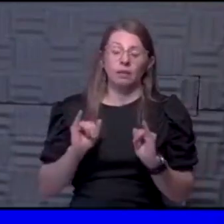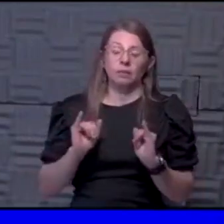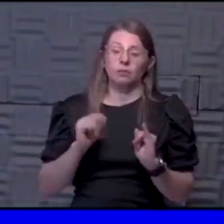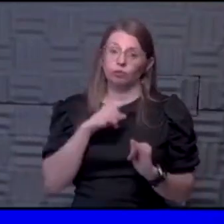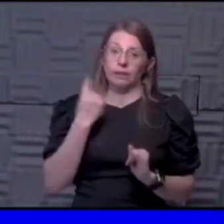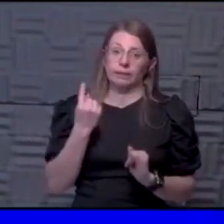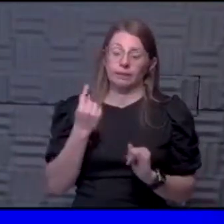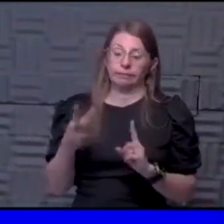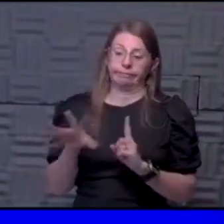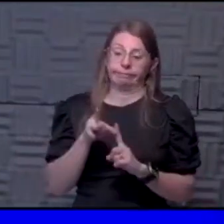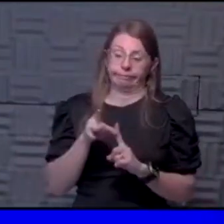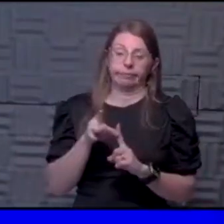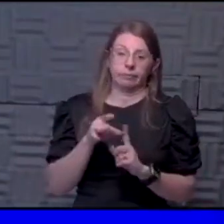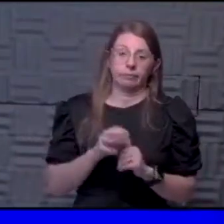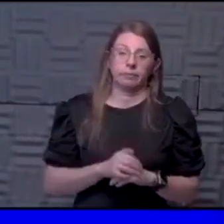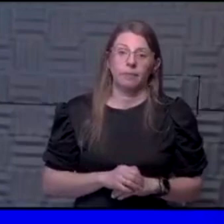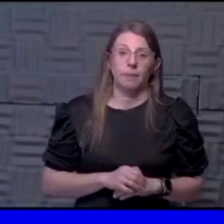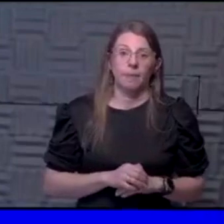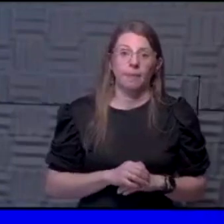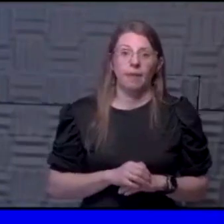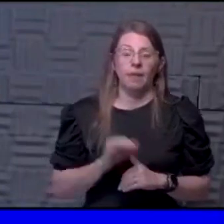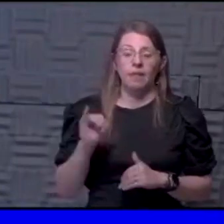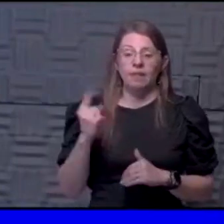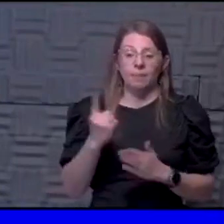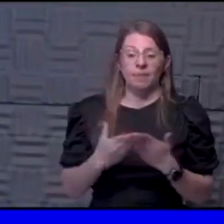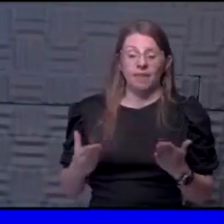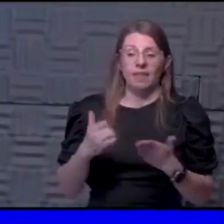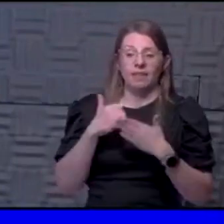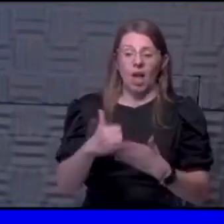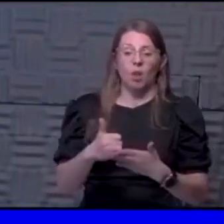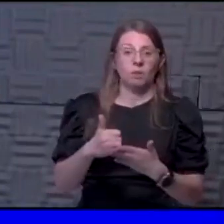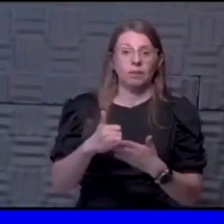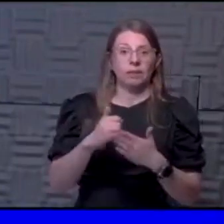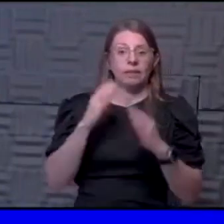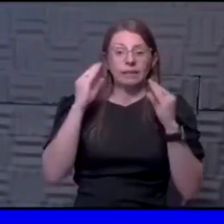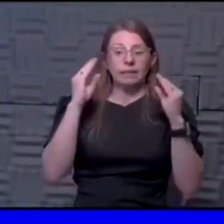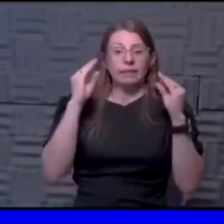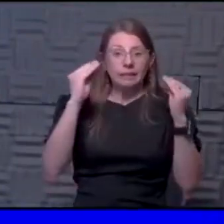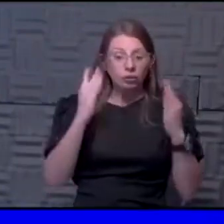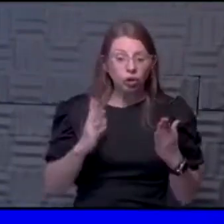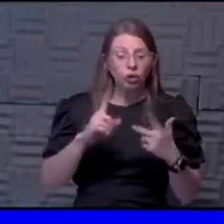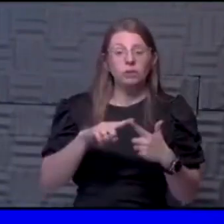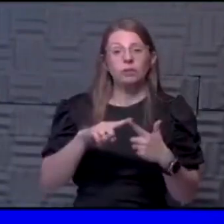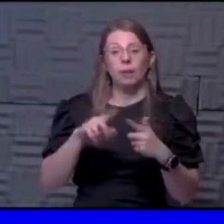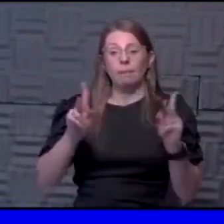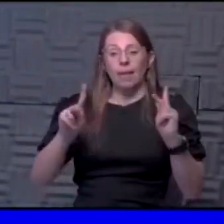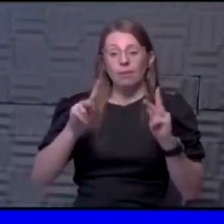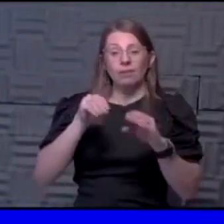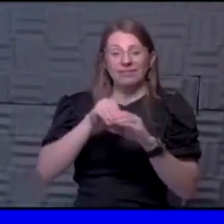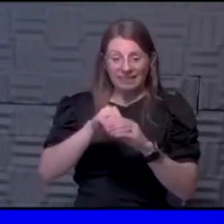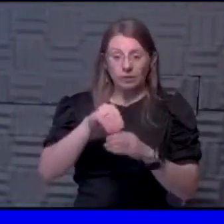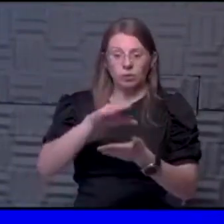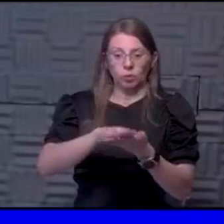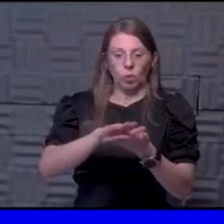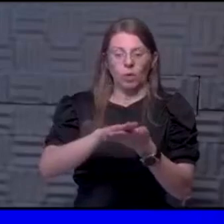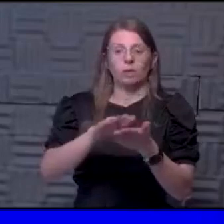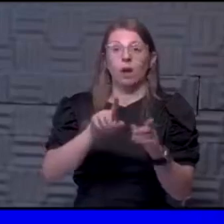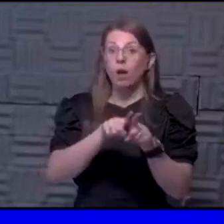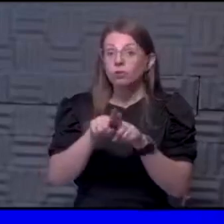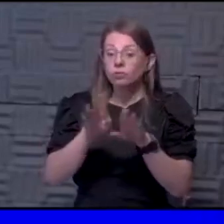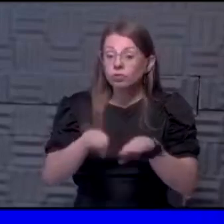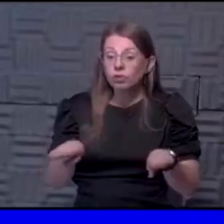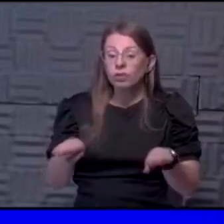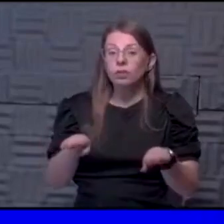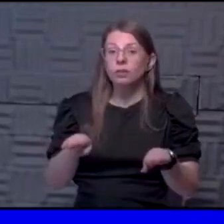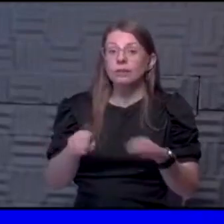one of the things that has kept teachers and people in the schools and children safe, is doing those infection